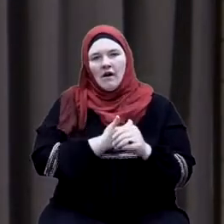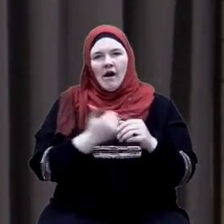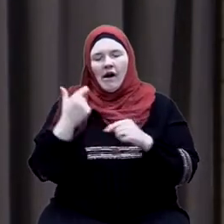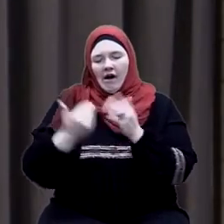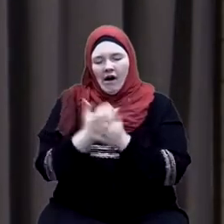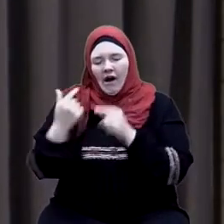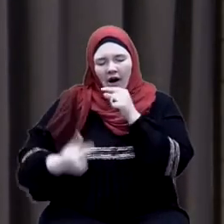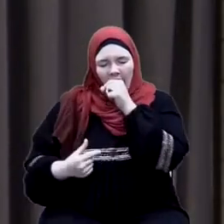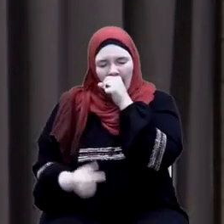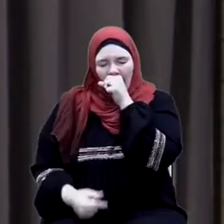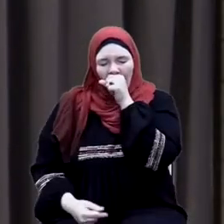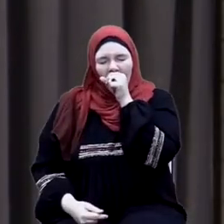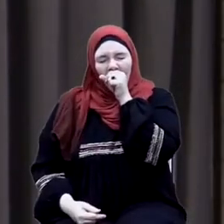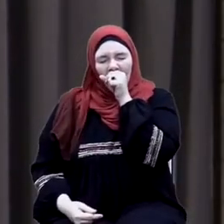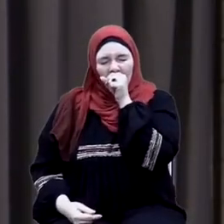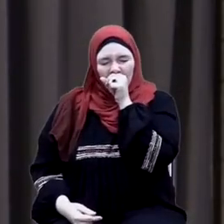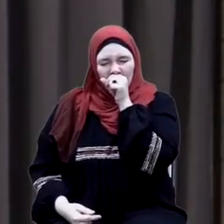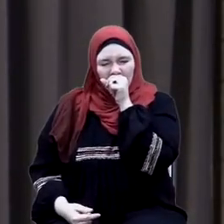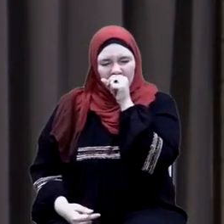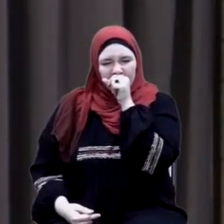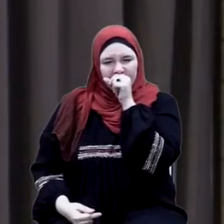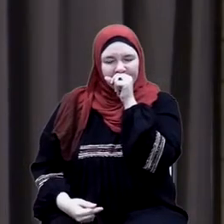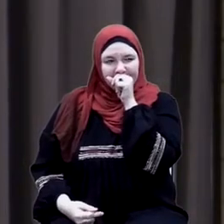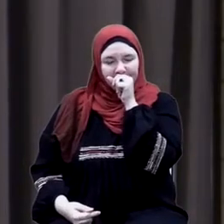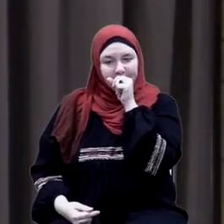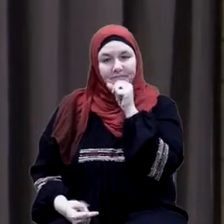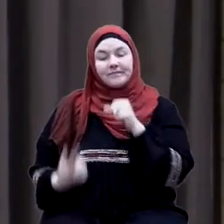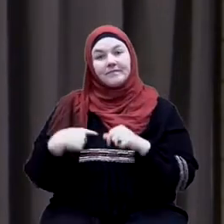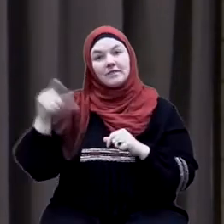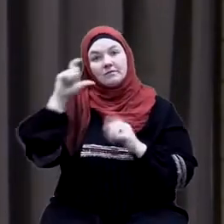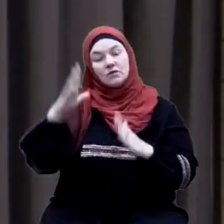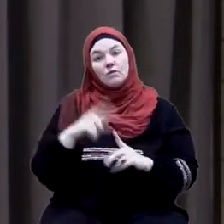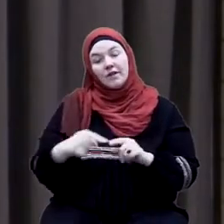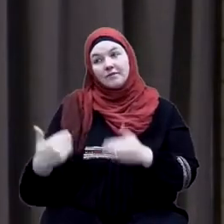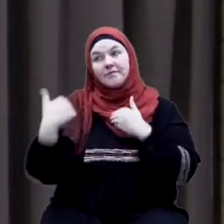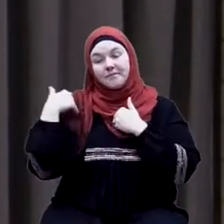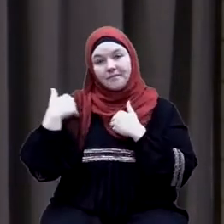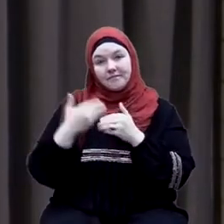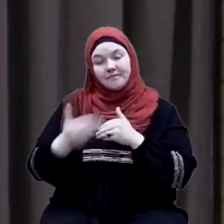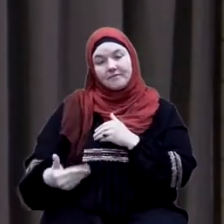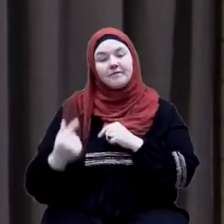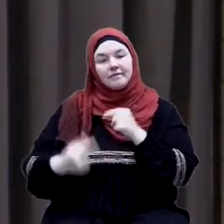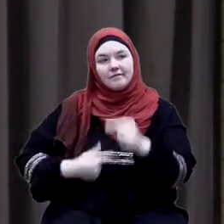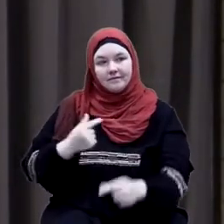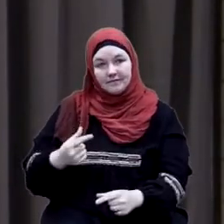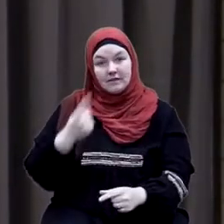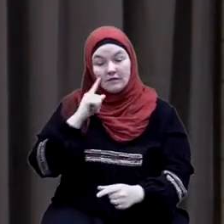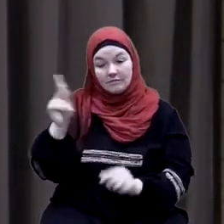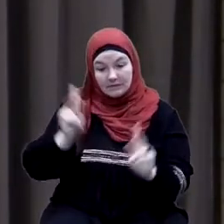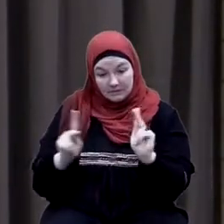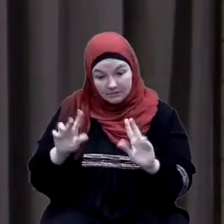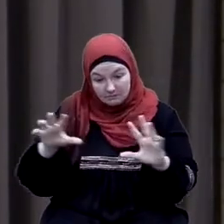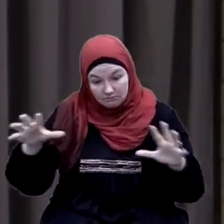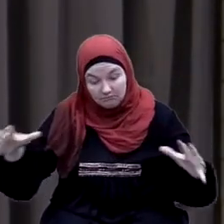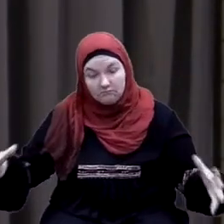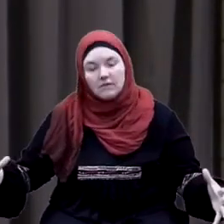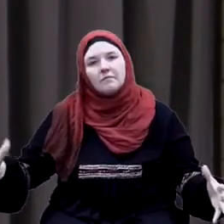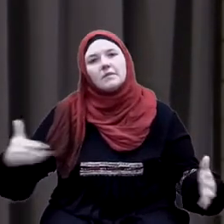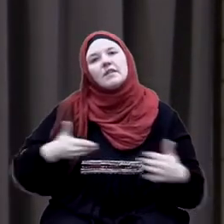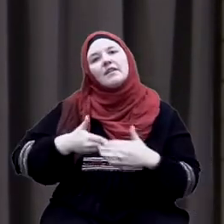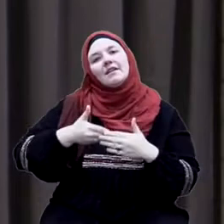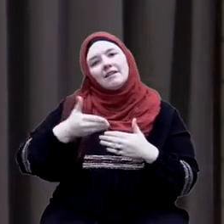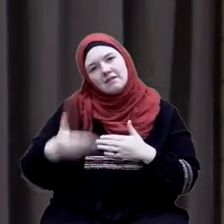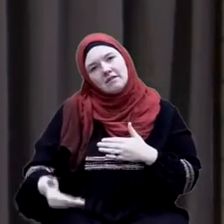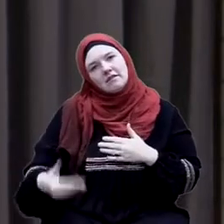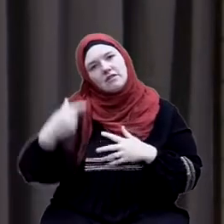who are responsible for the next generation, not only the next generation of people, but the next generation